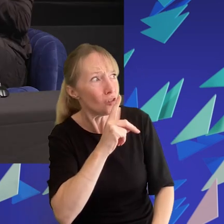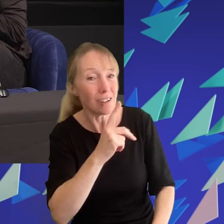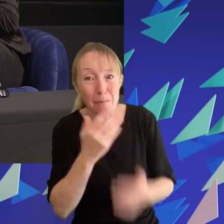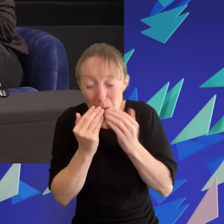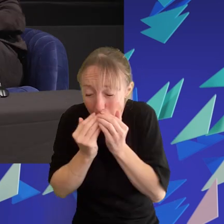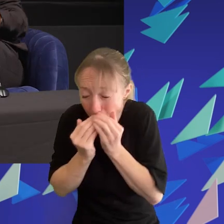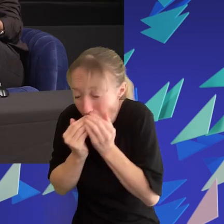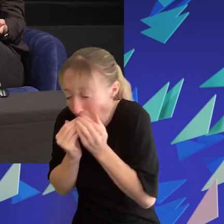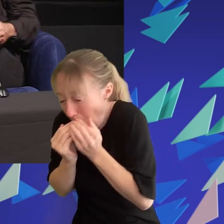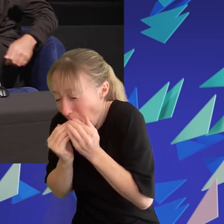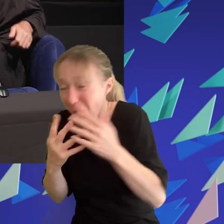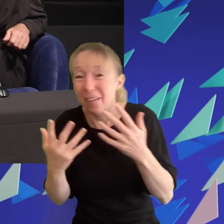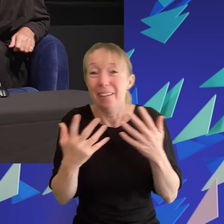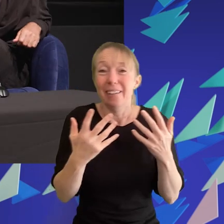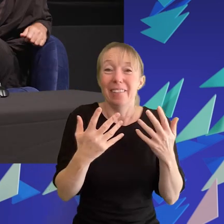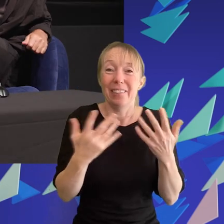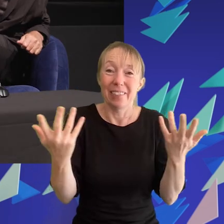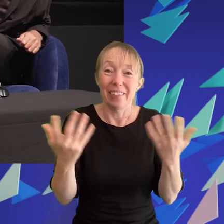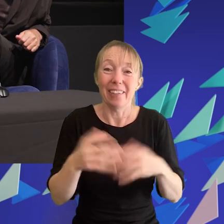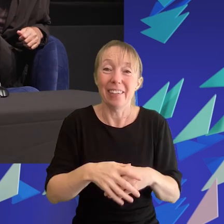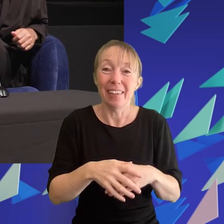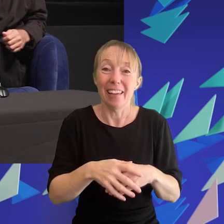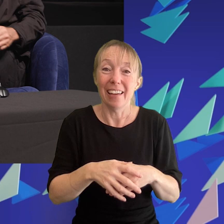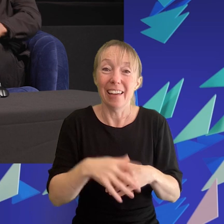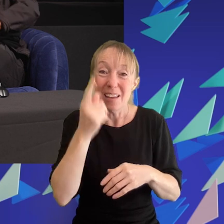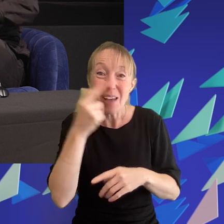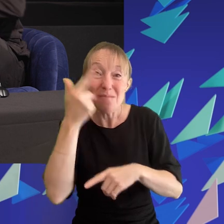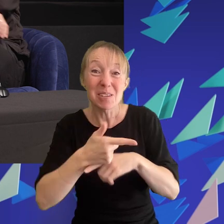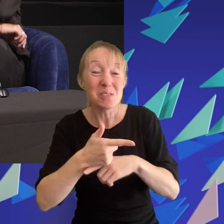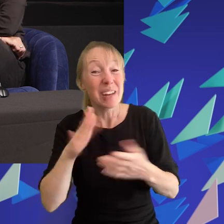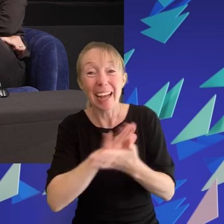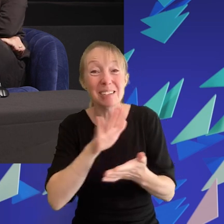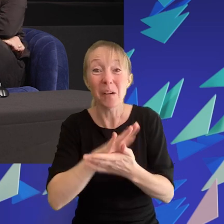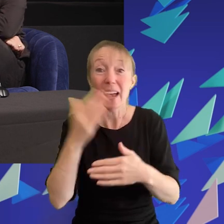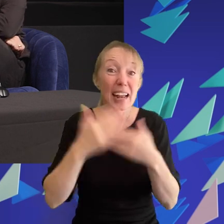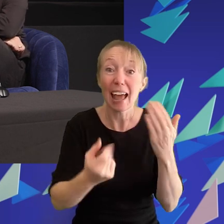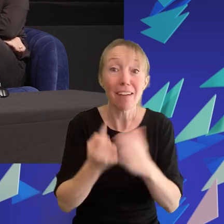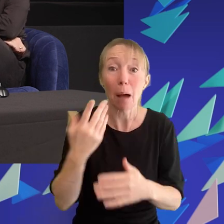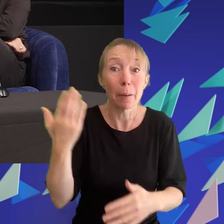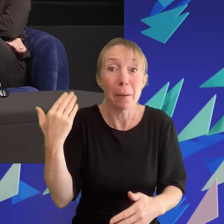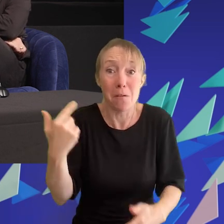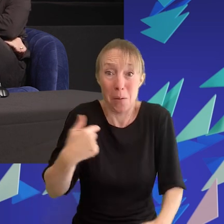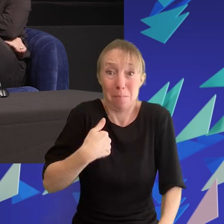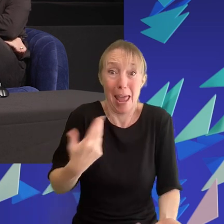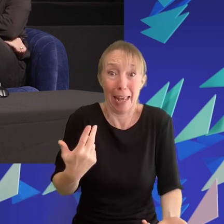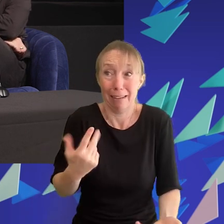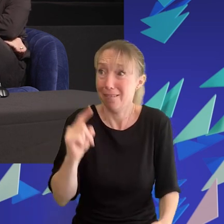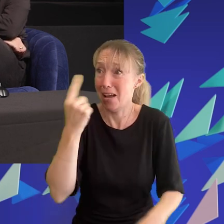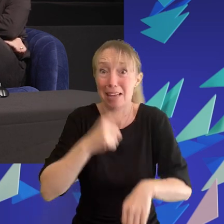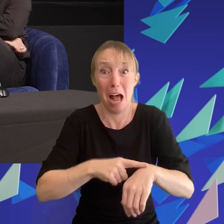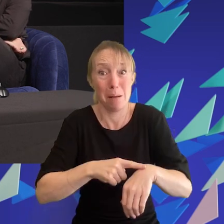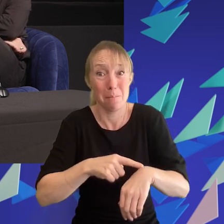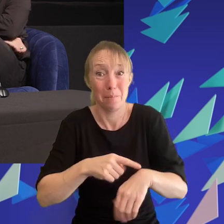And I was saying, well, isn't you can be shooting and be enjoying it, which never happened to me.